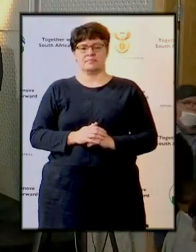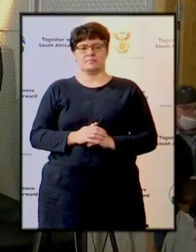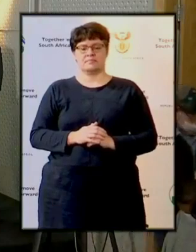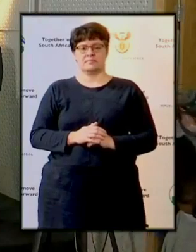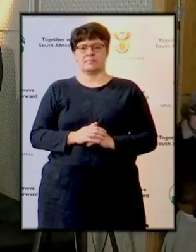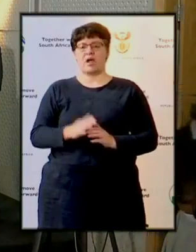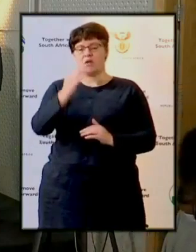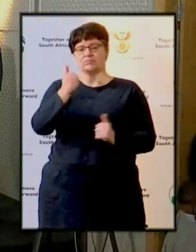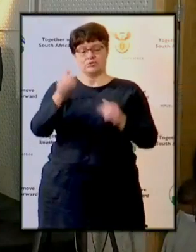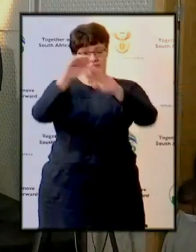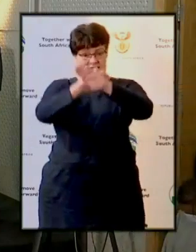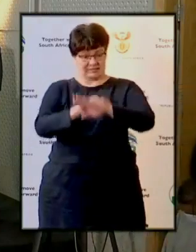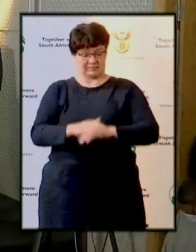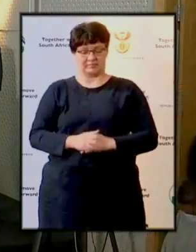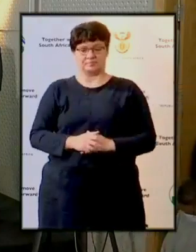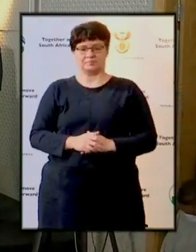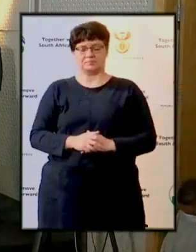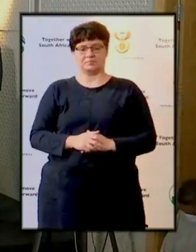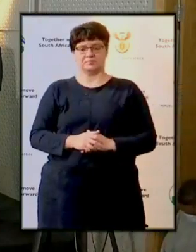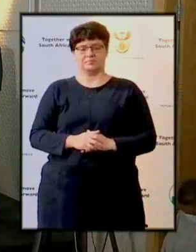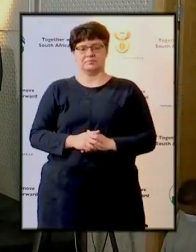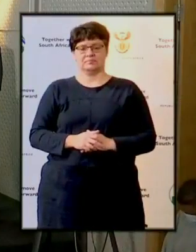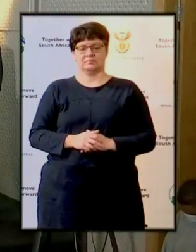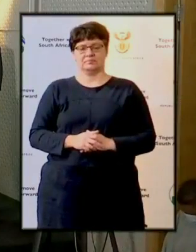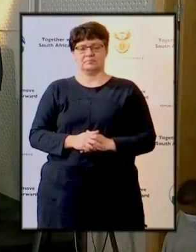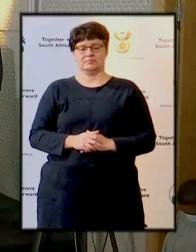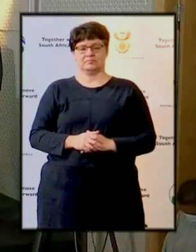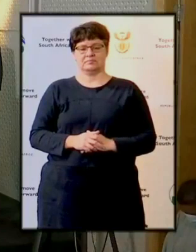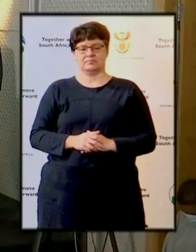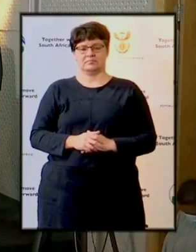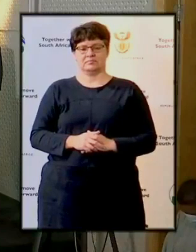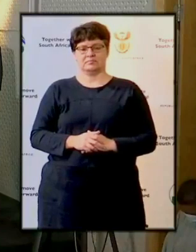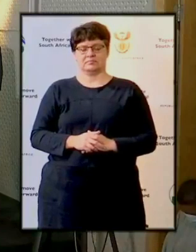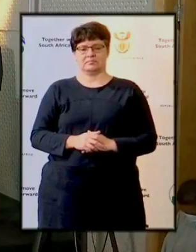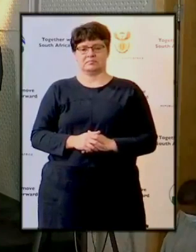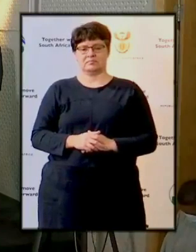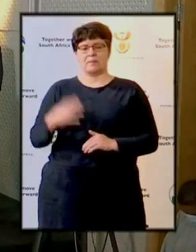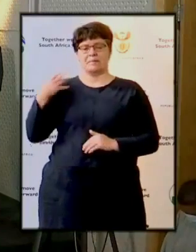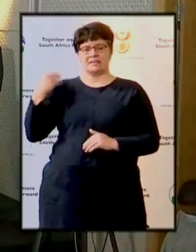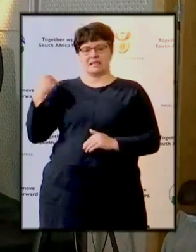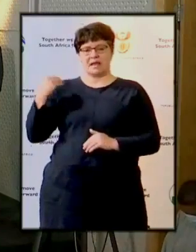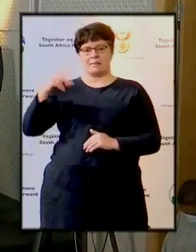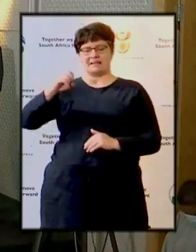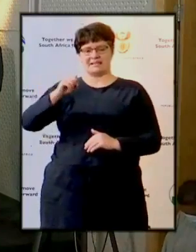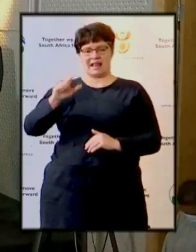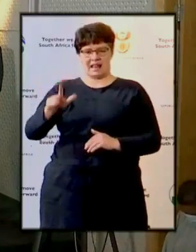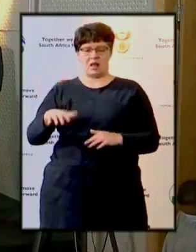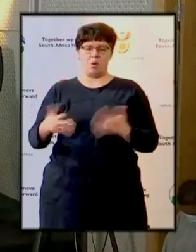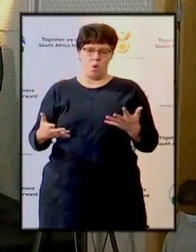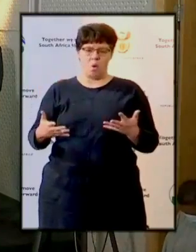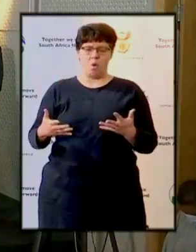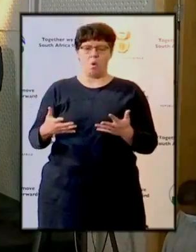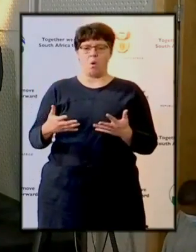Bonga, we are listening. Yes, Minister. This is for Minister Patel or Dlamini-Zuma,